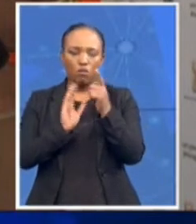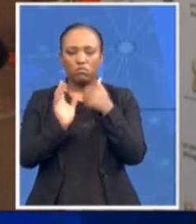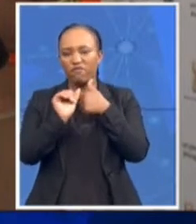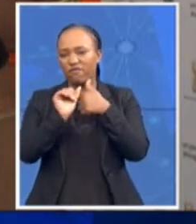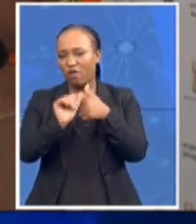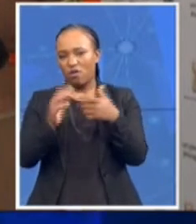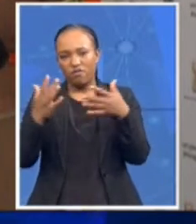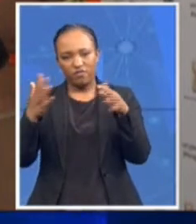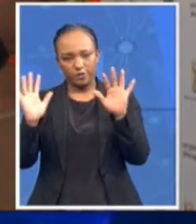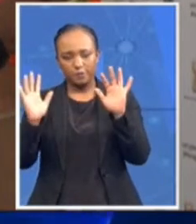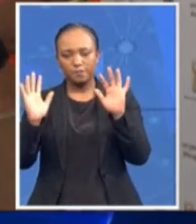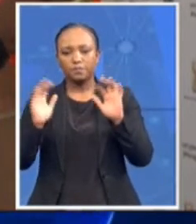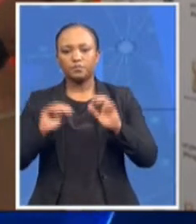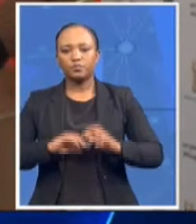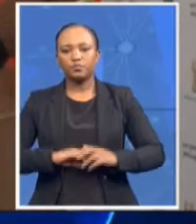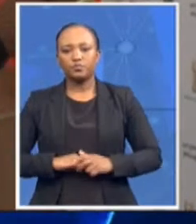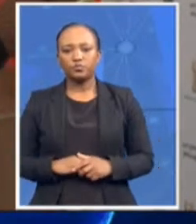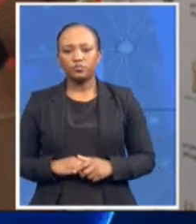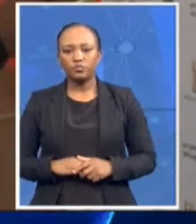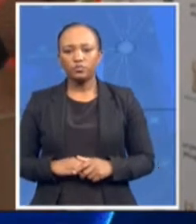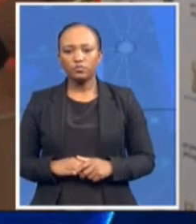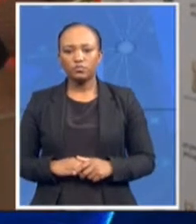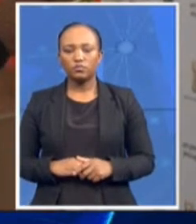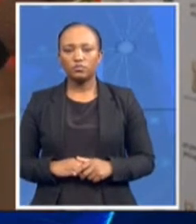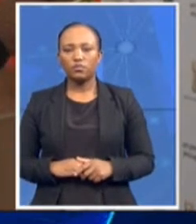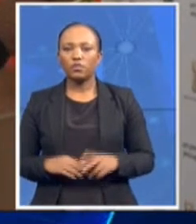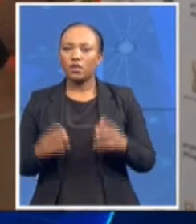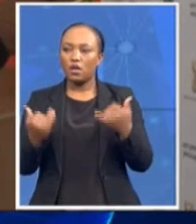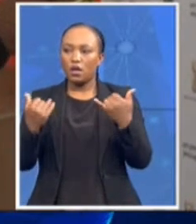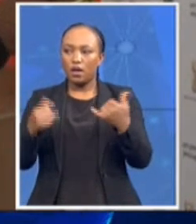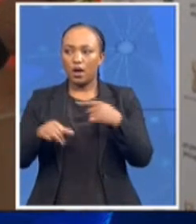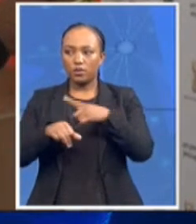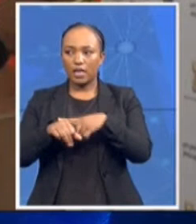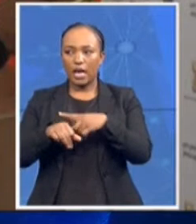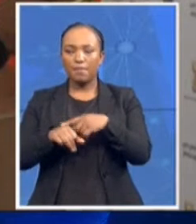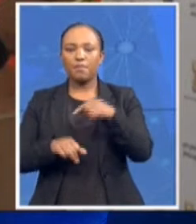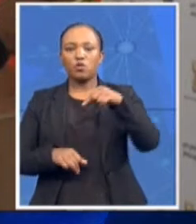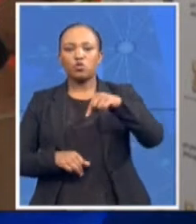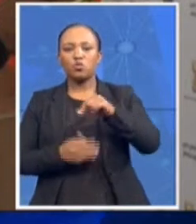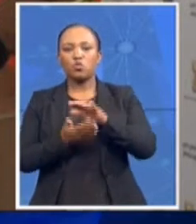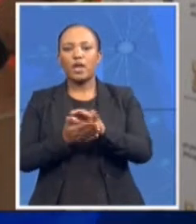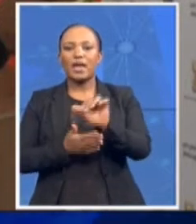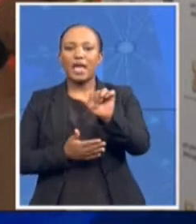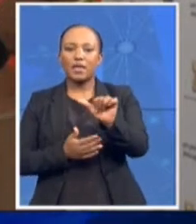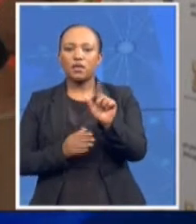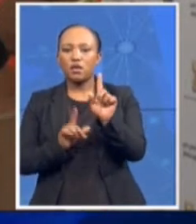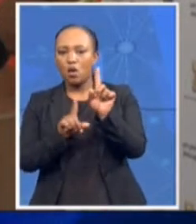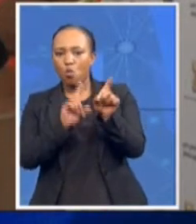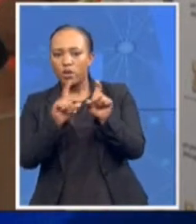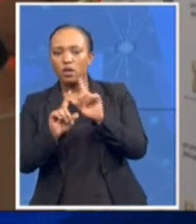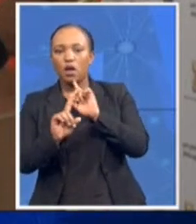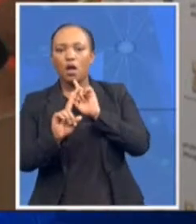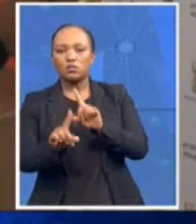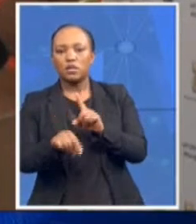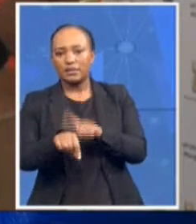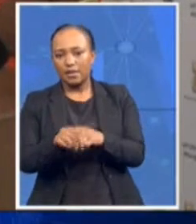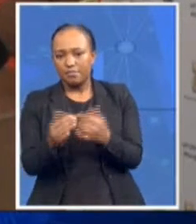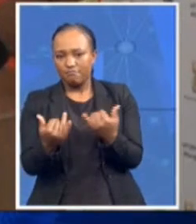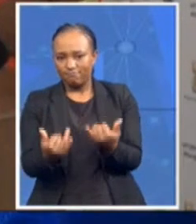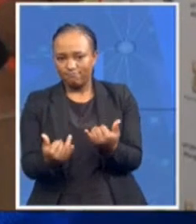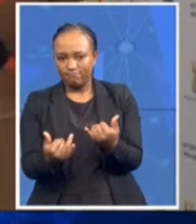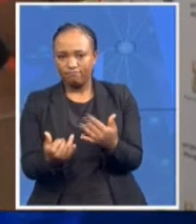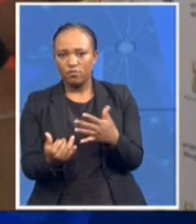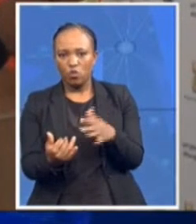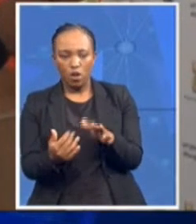This is the part where we get to our Q&A session, where we will be taking your questions via